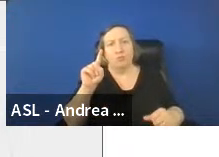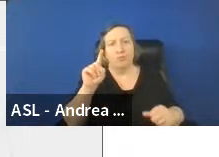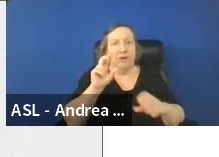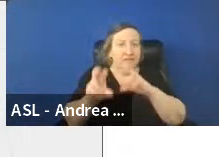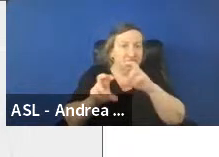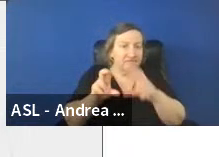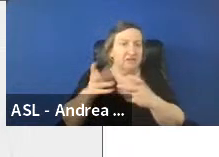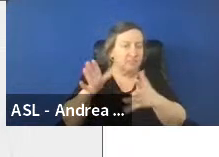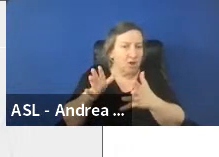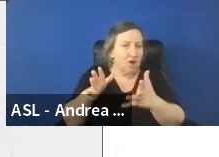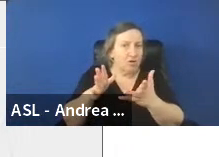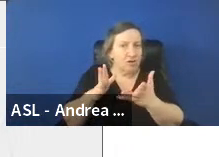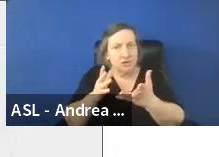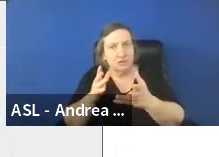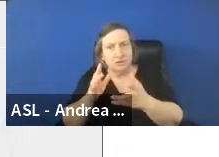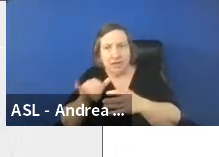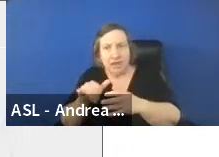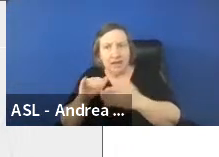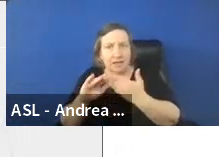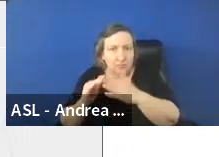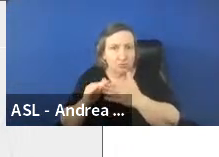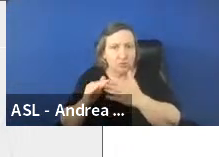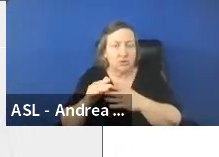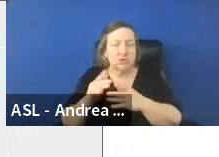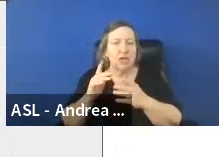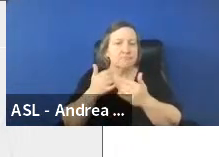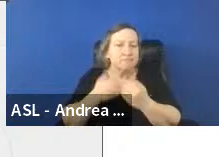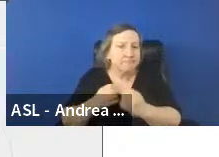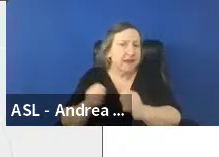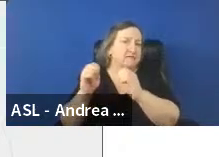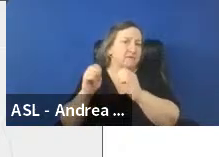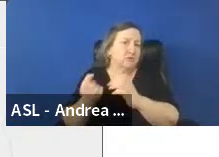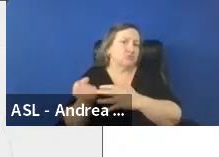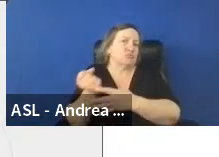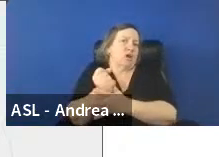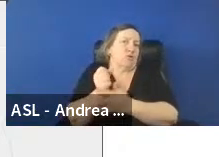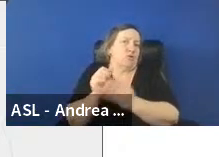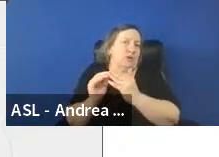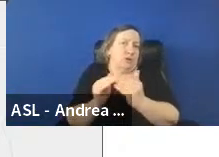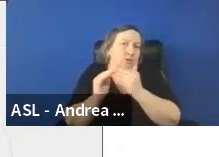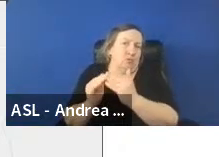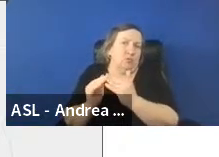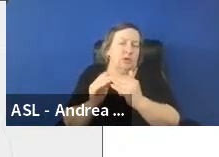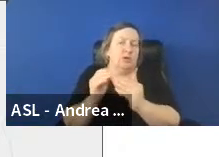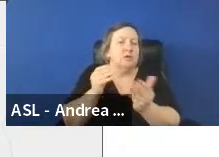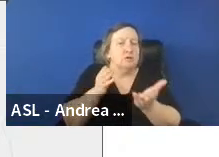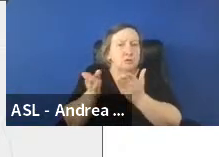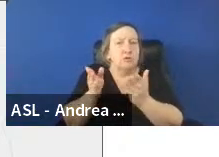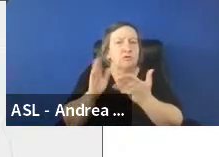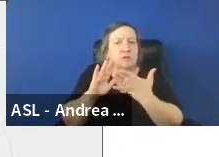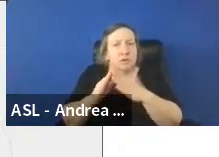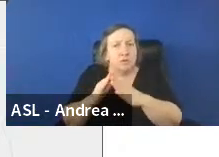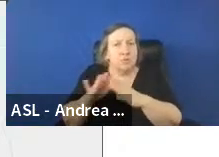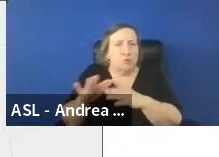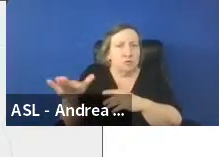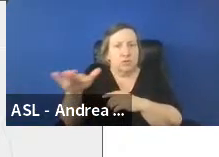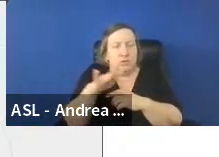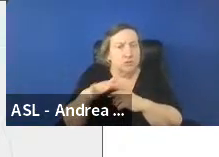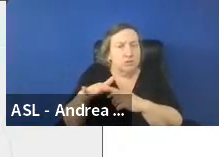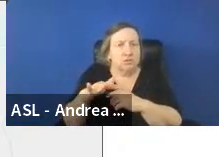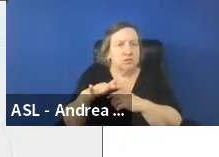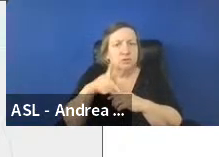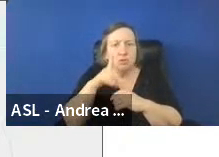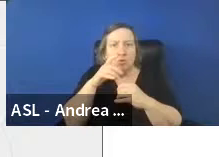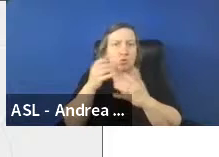investments have been made in that community, because they've made an intentional effort to prioritize equity and to serve communities who are